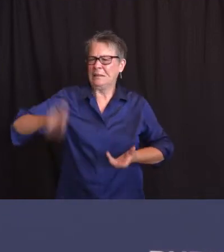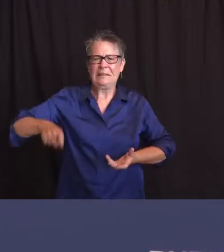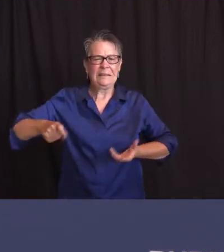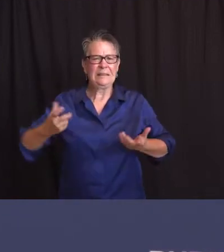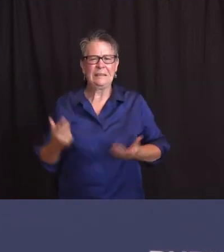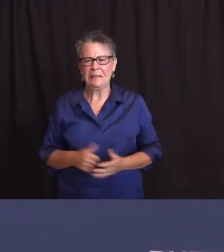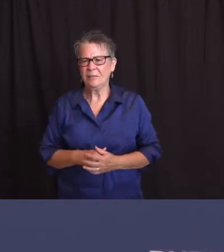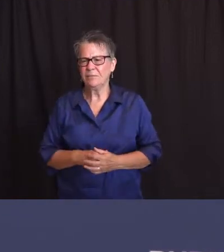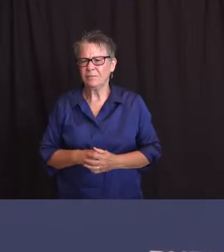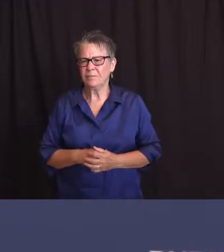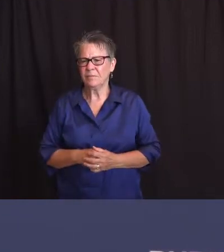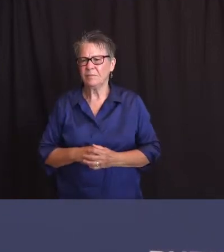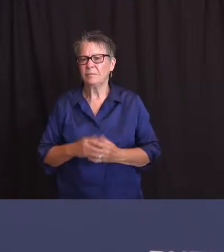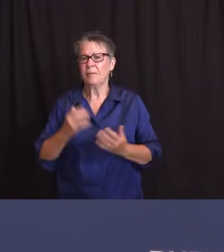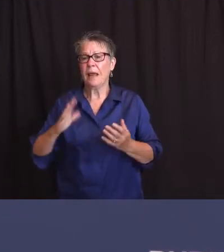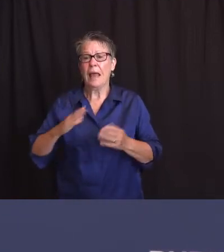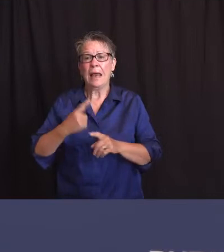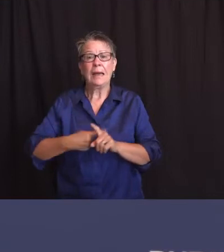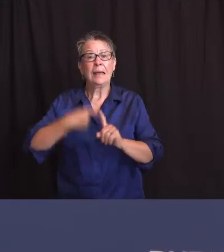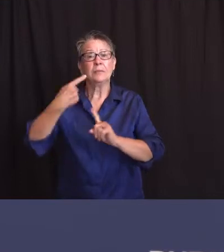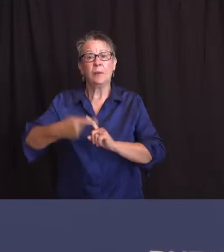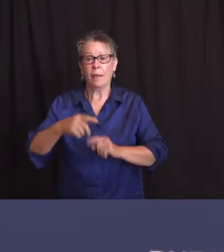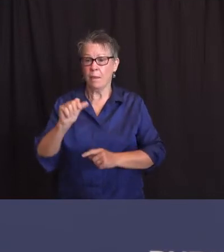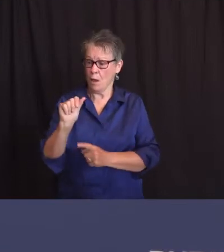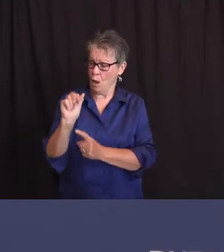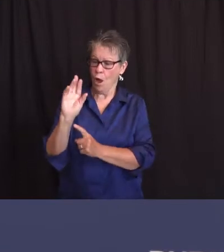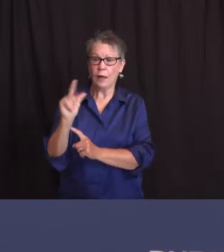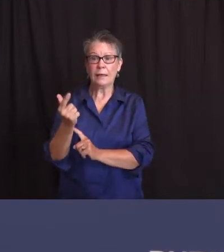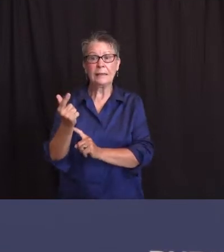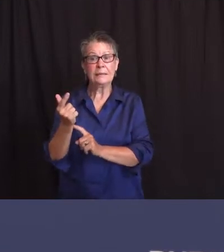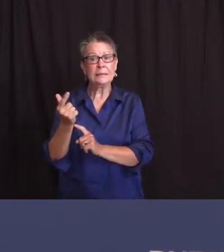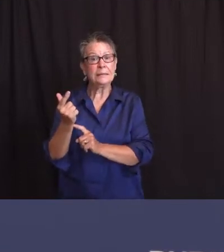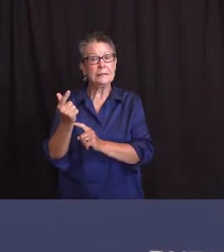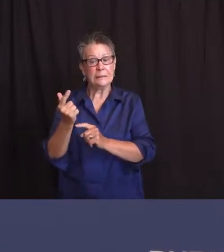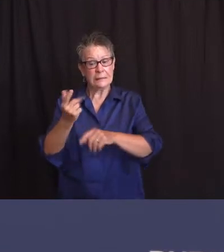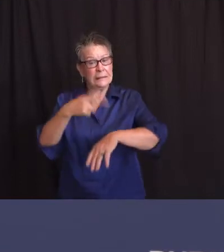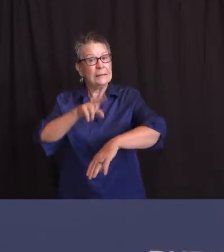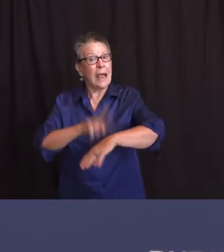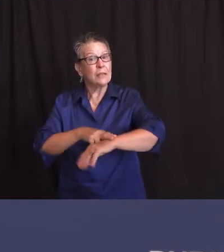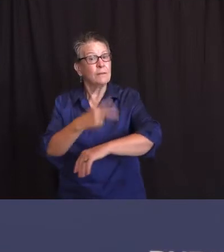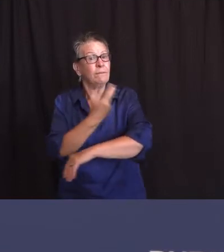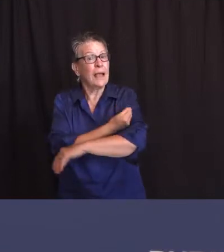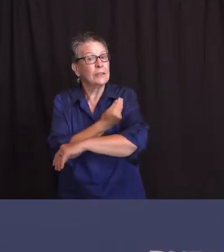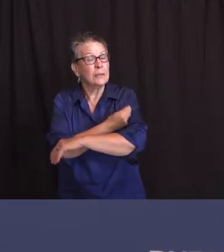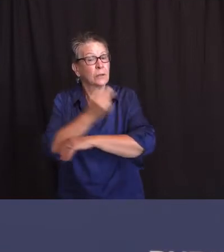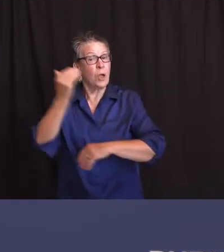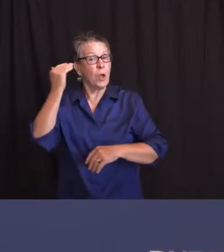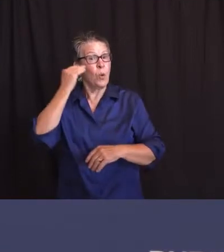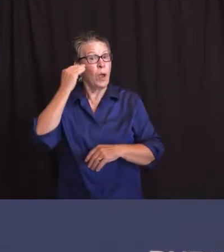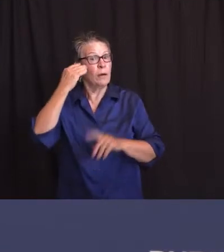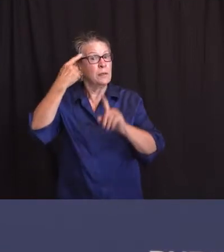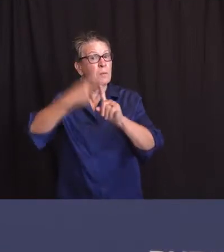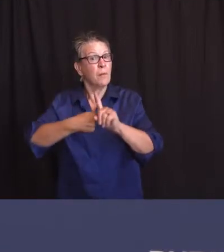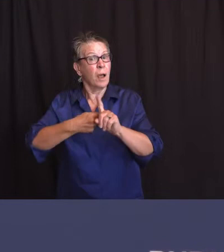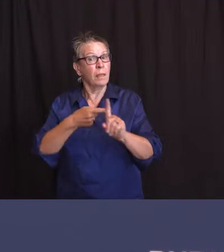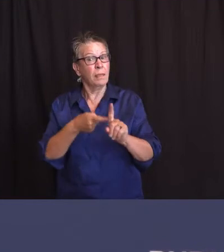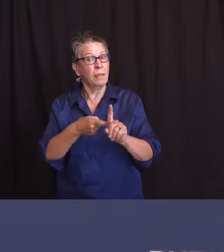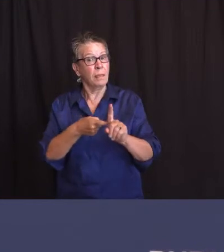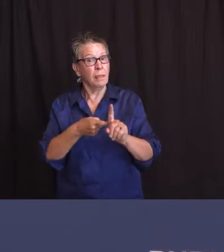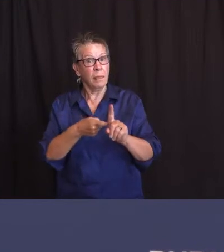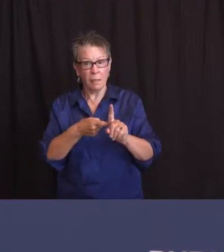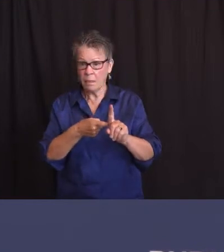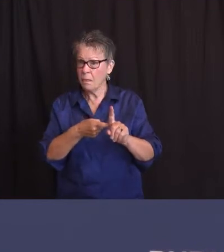highlights the importance of being up to date on vaccinations to prevent serious diseases such as